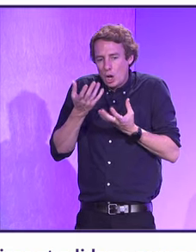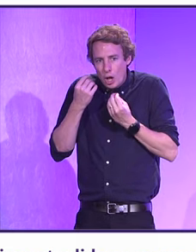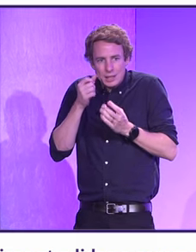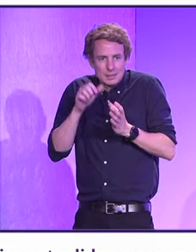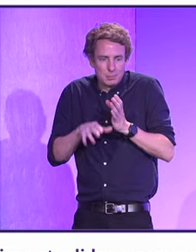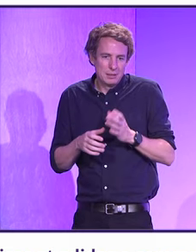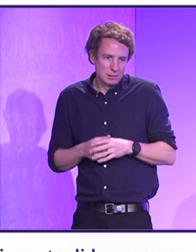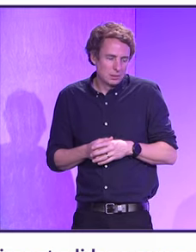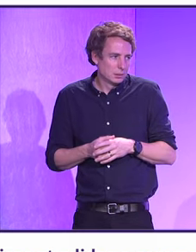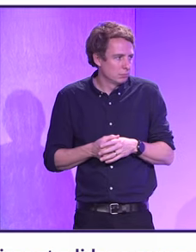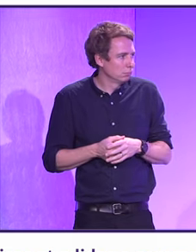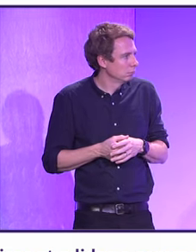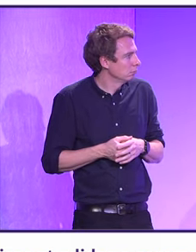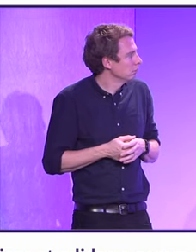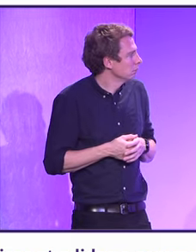experience.